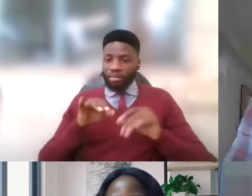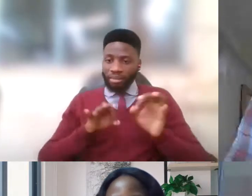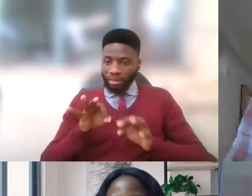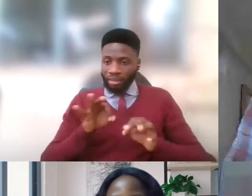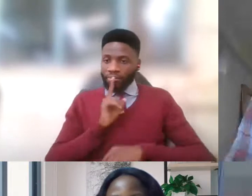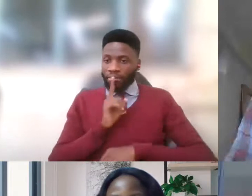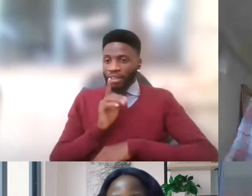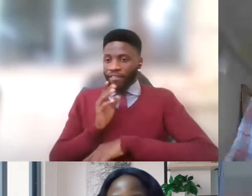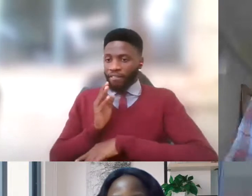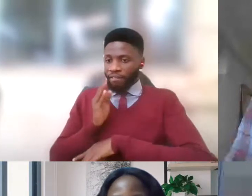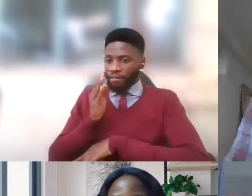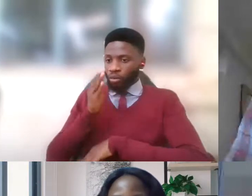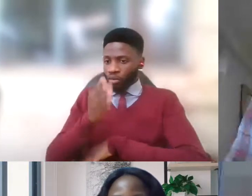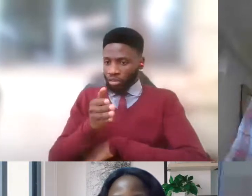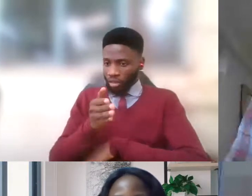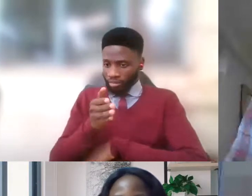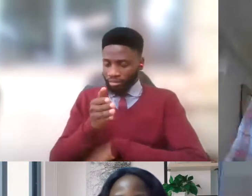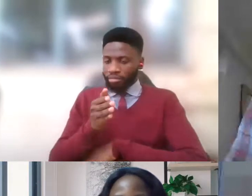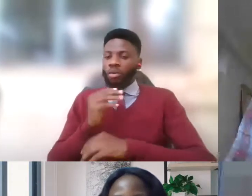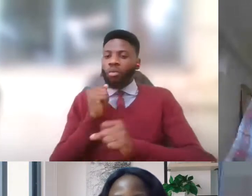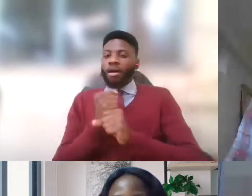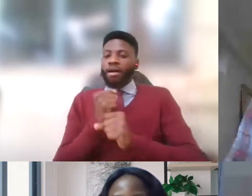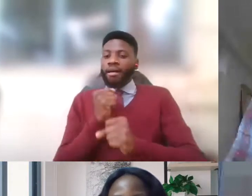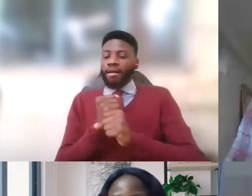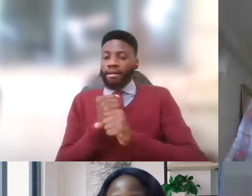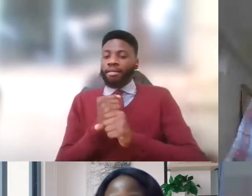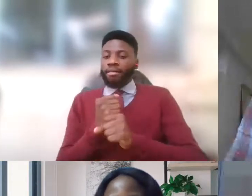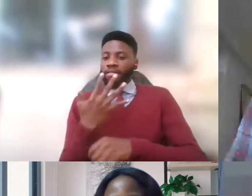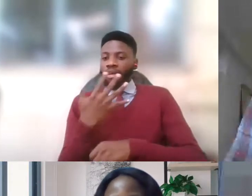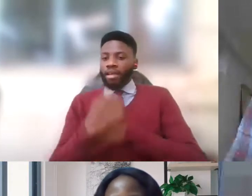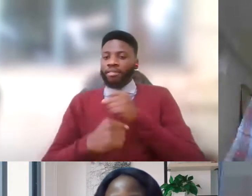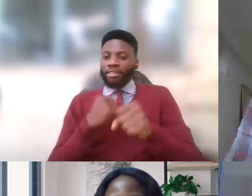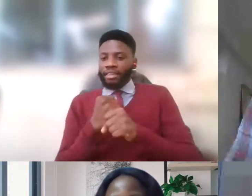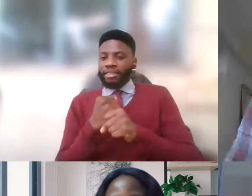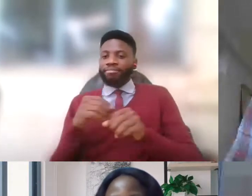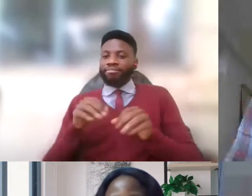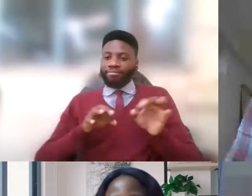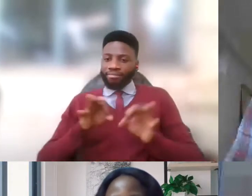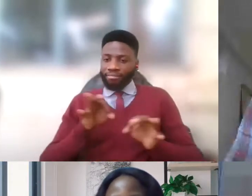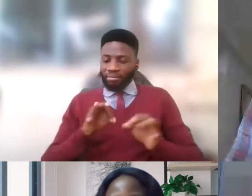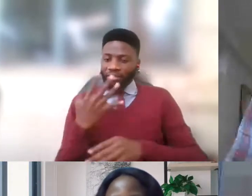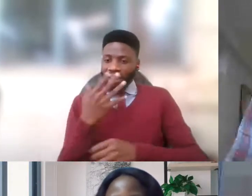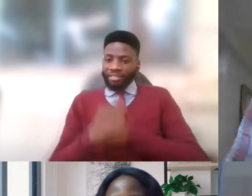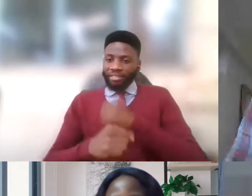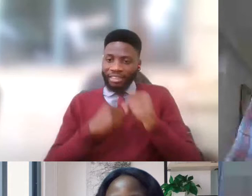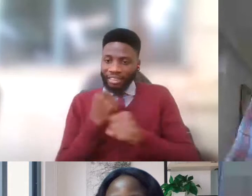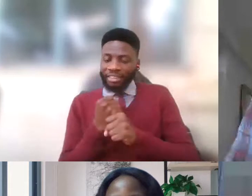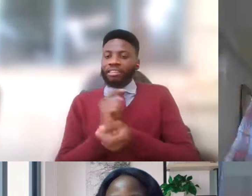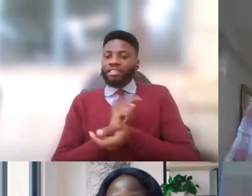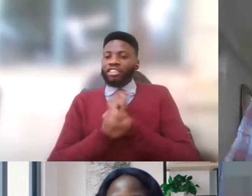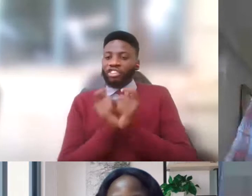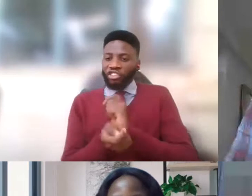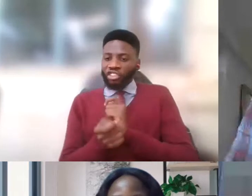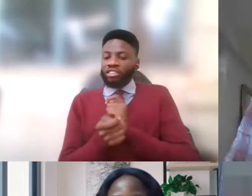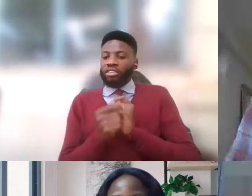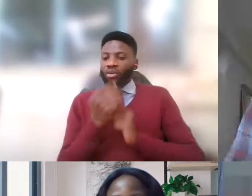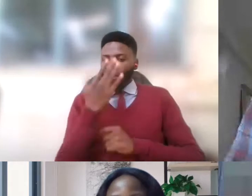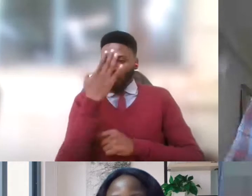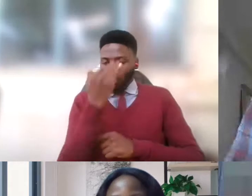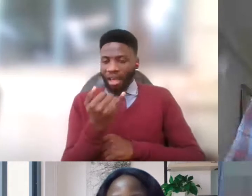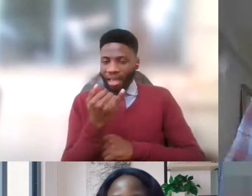And also, you also need to be in the community. My first job as a software engineer, I actually got it in the community that